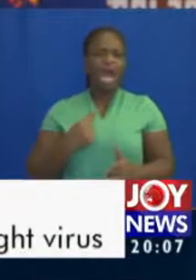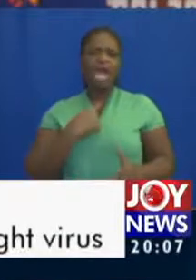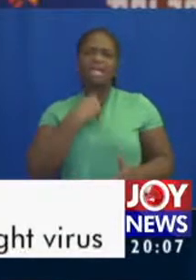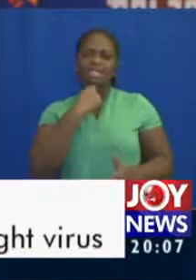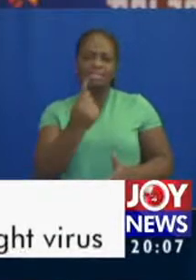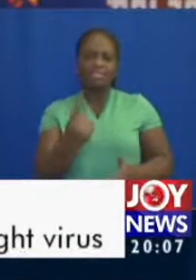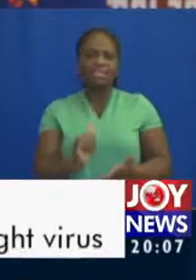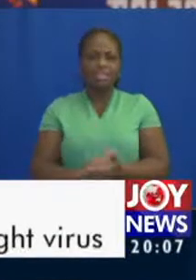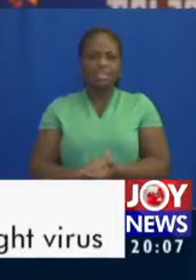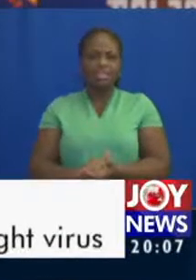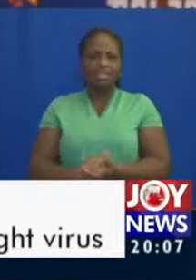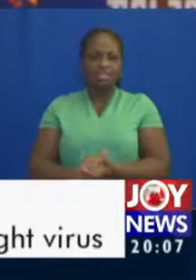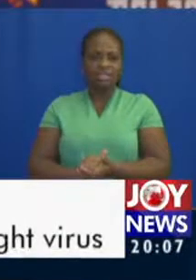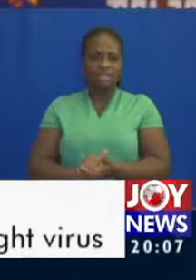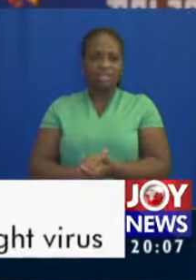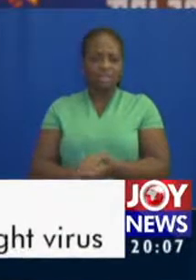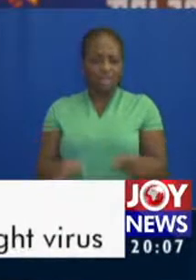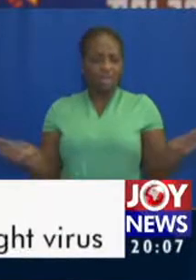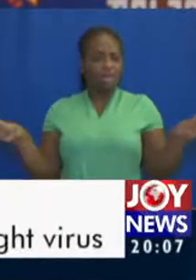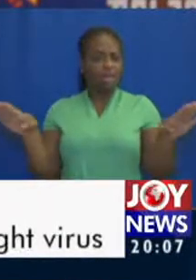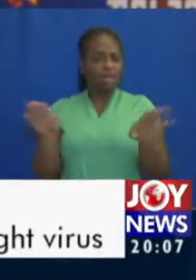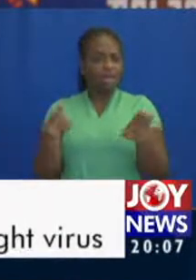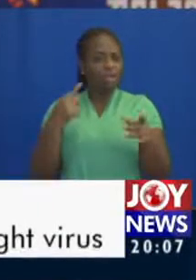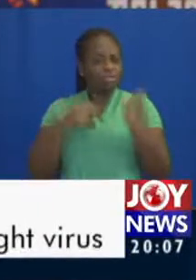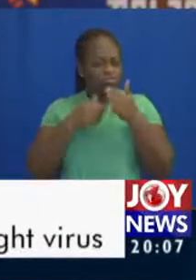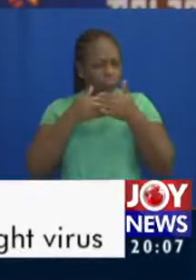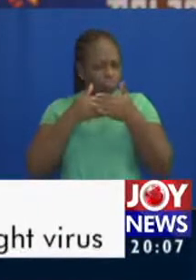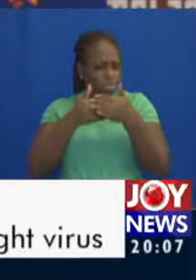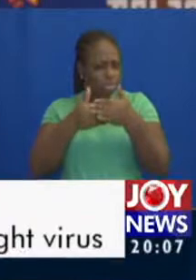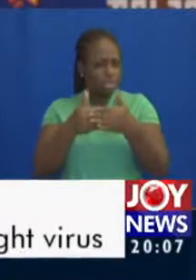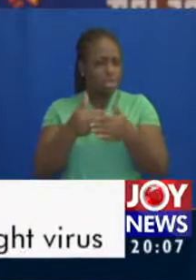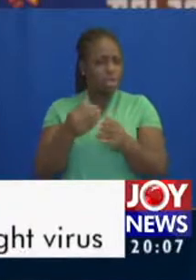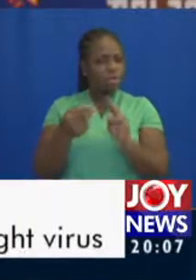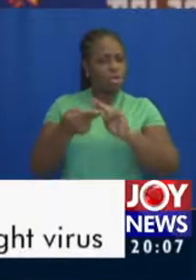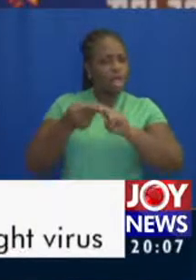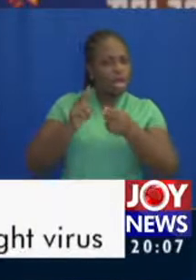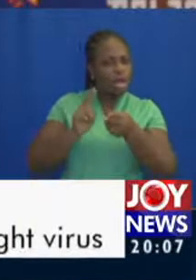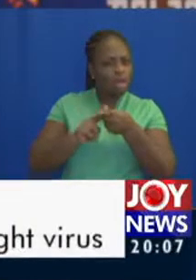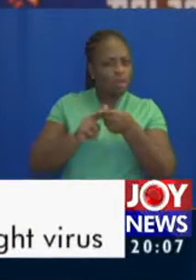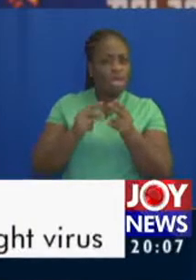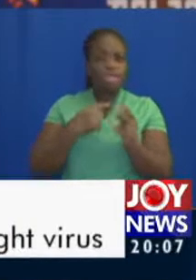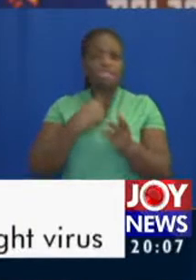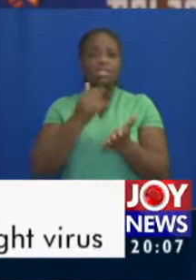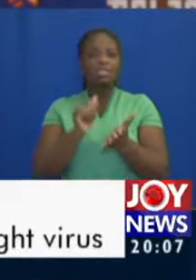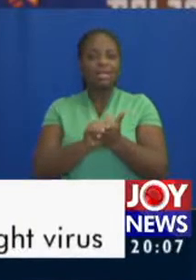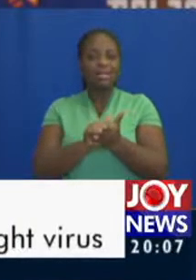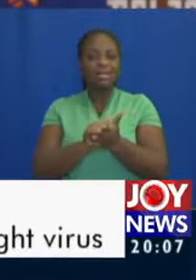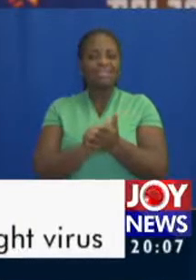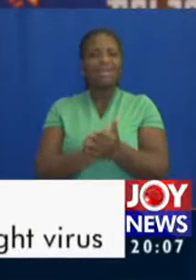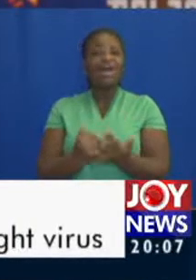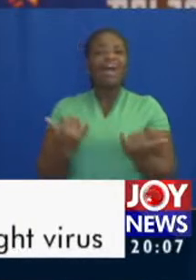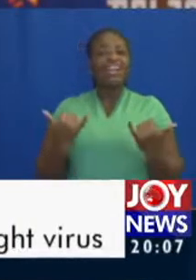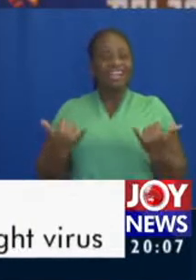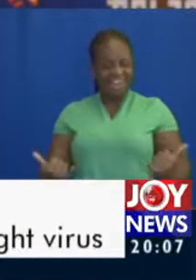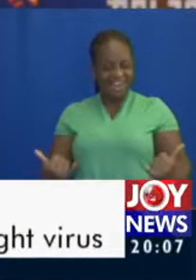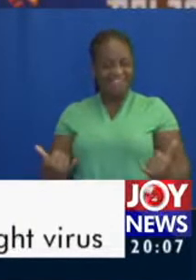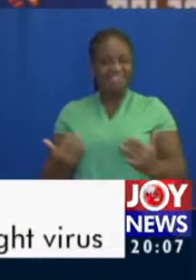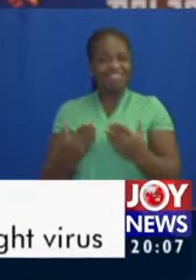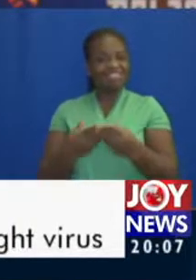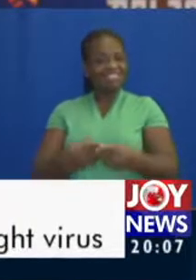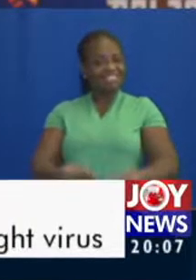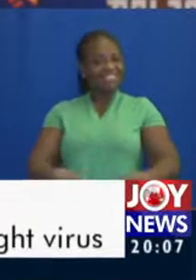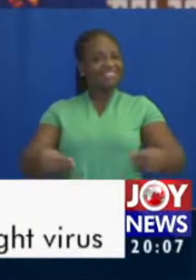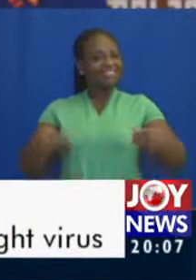indicated that a closer look at the data points to the fact that we are steadily on the path